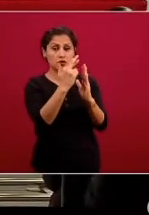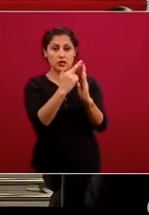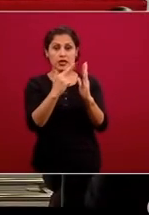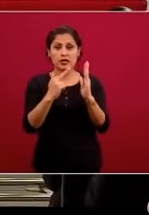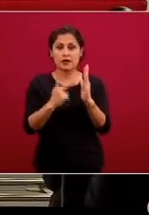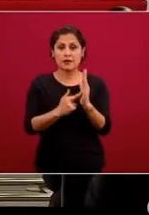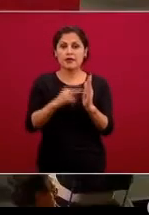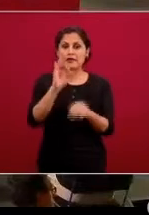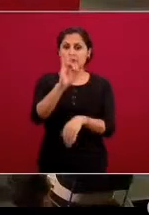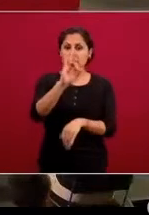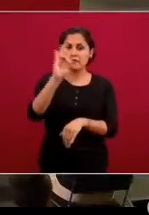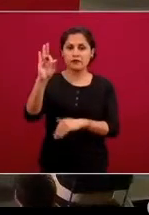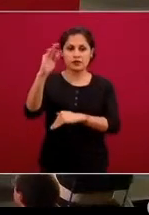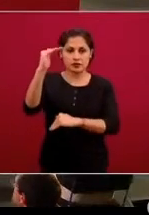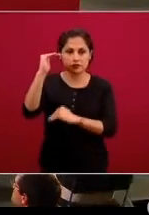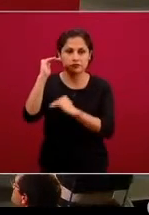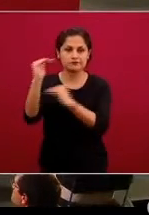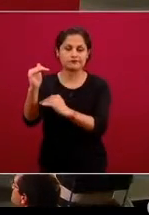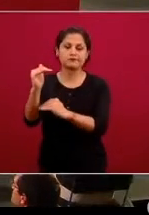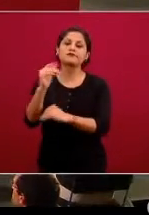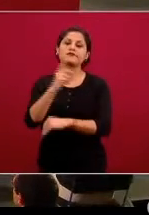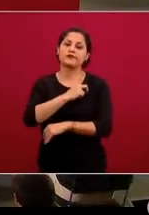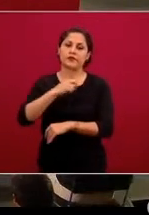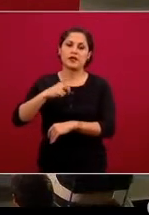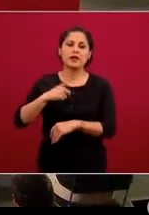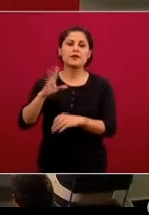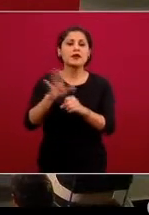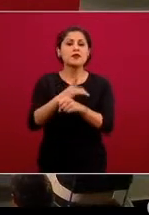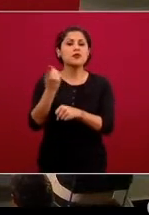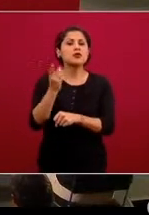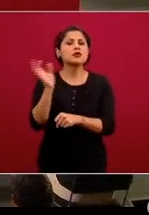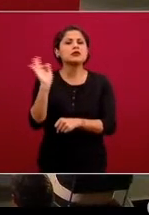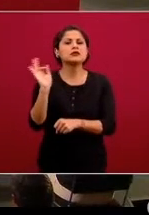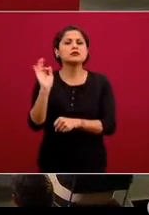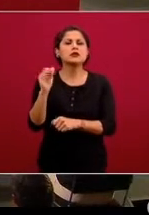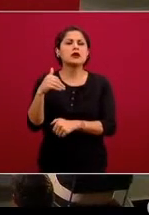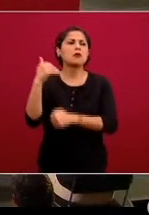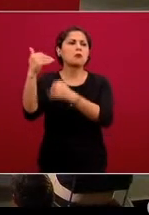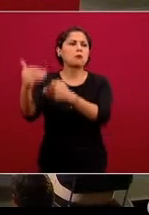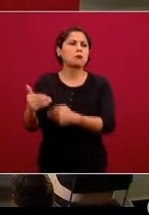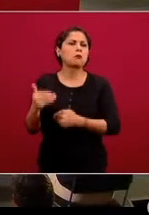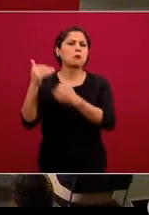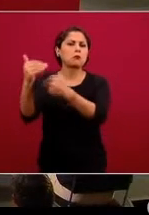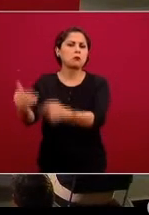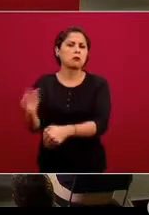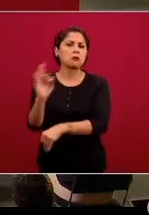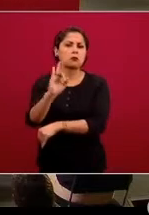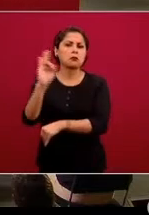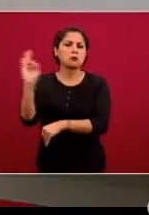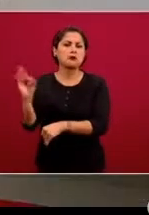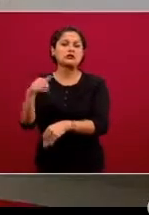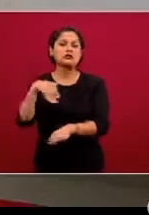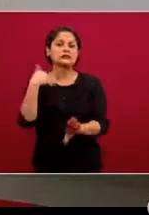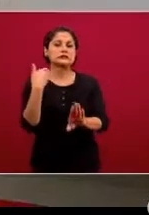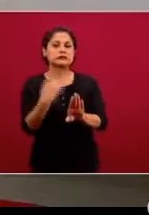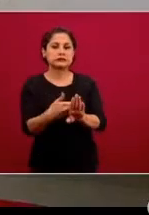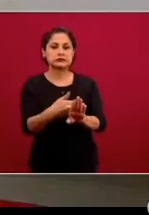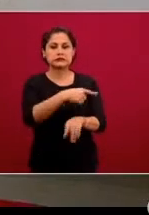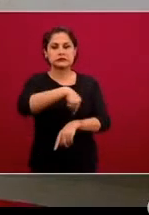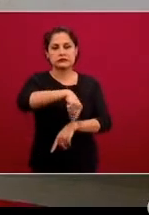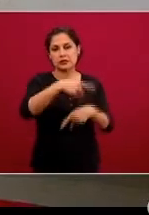exist. So because of these reasons, the measures have a limit. We cannot extend